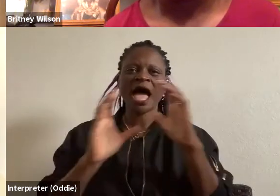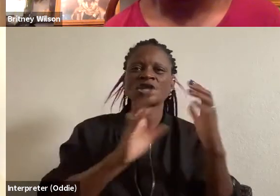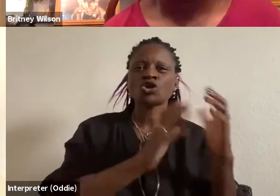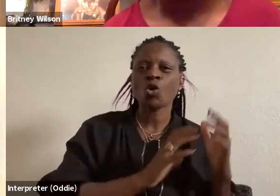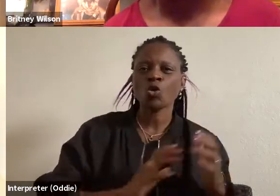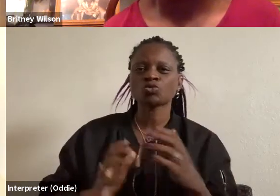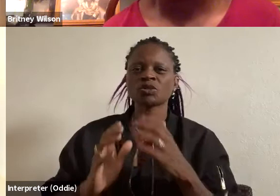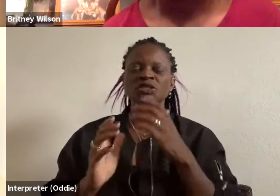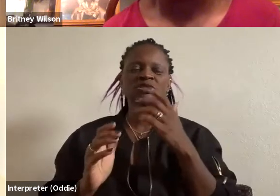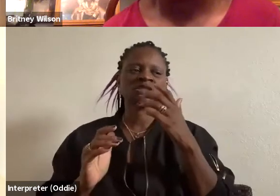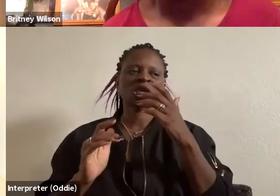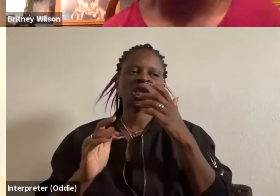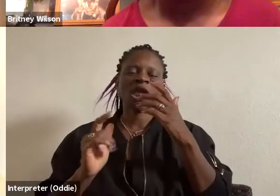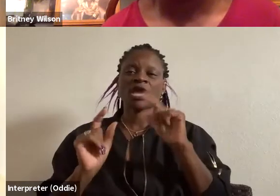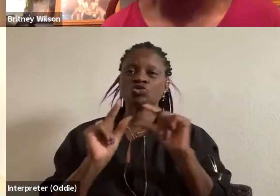more comfortable in discussion.